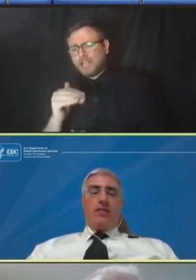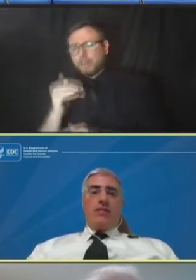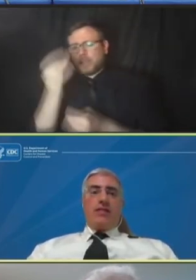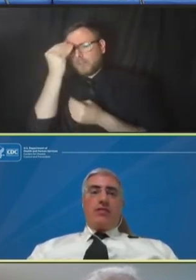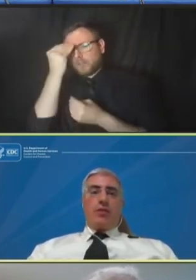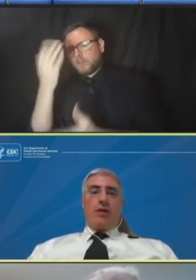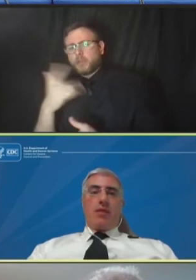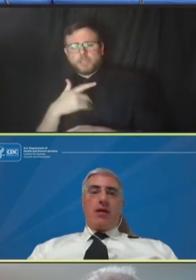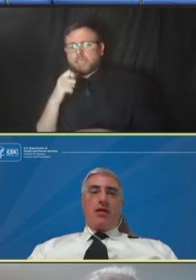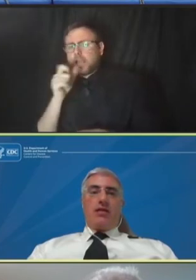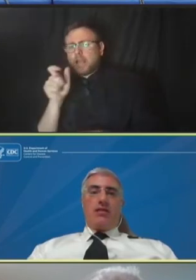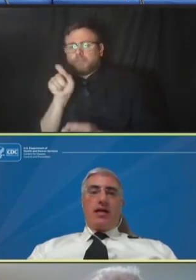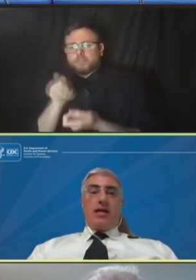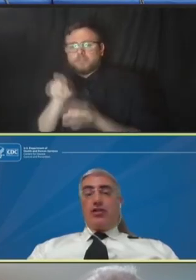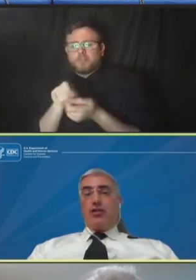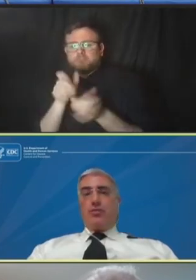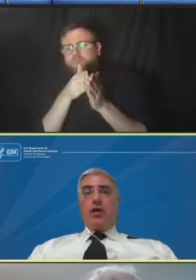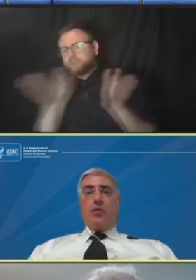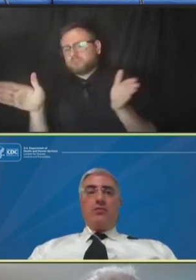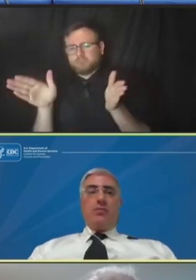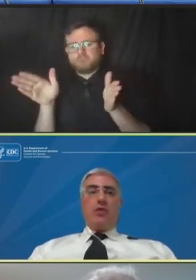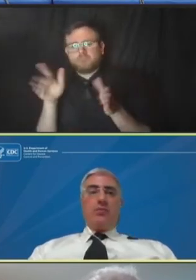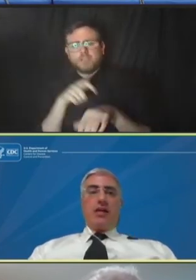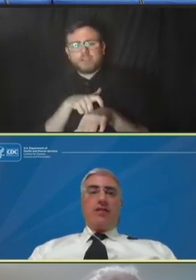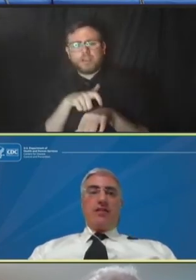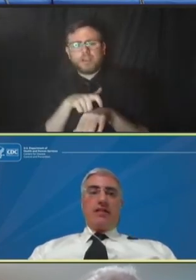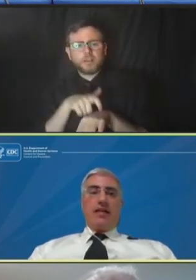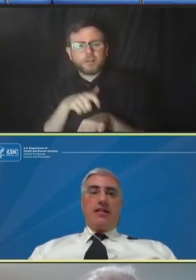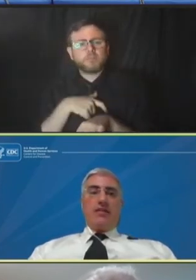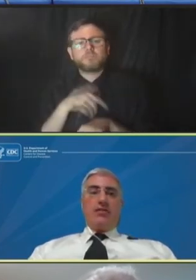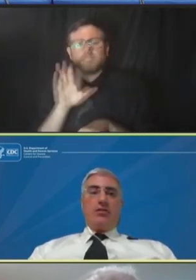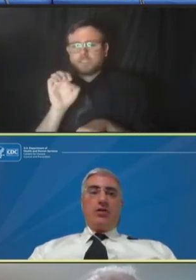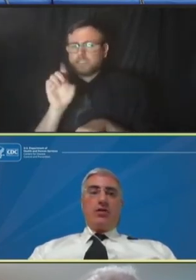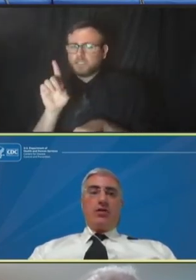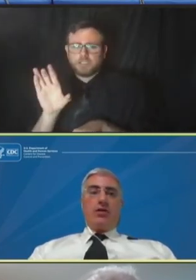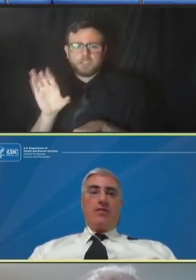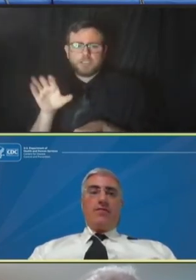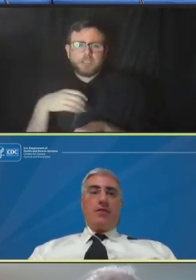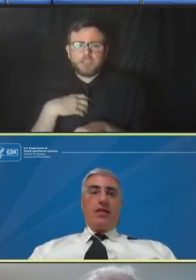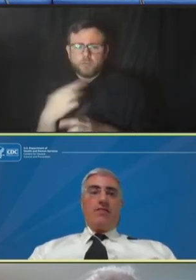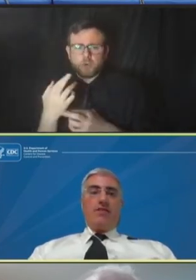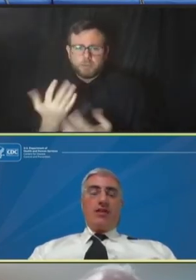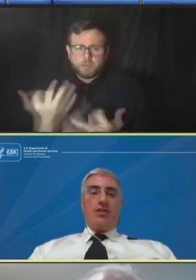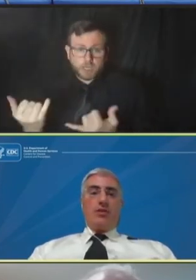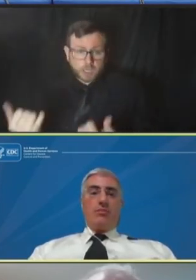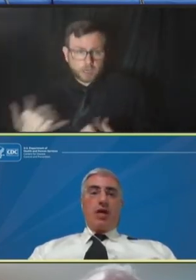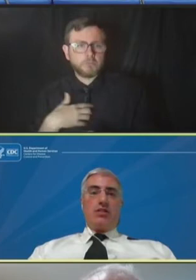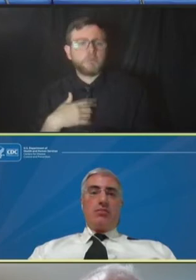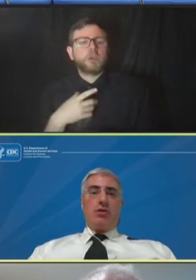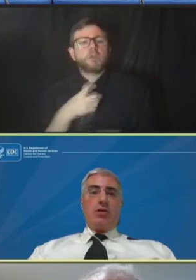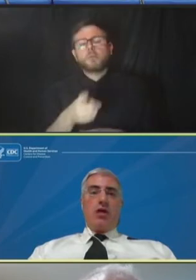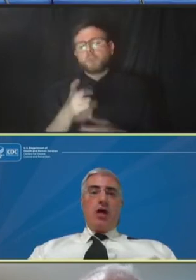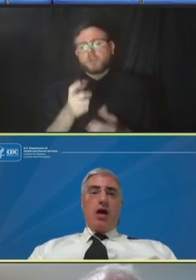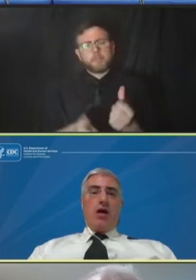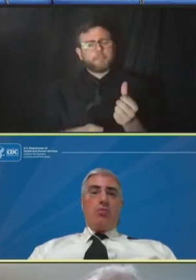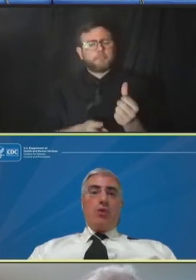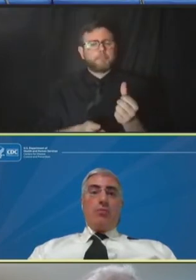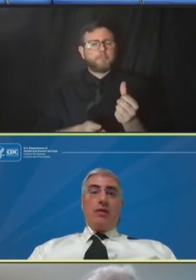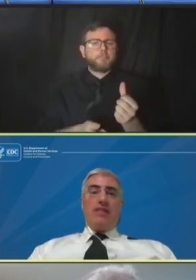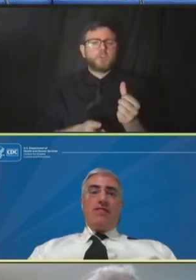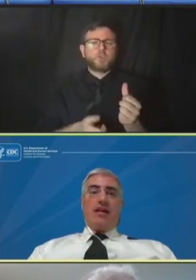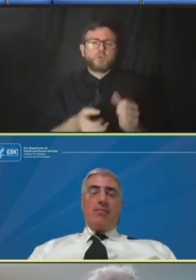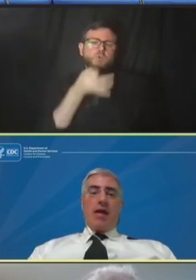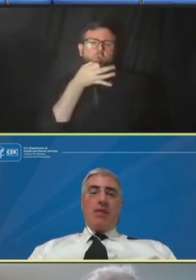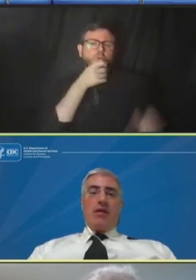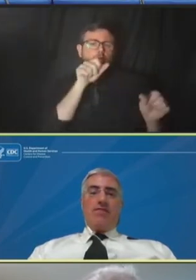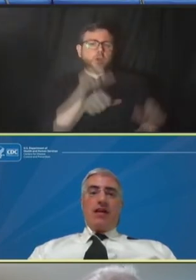CDC has recommended is that, as you note, the most benefit is likely to occur if given as soon as possible. We